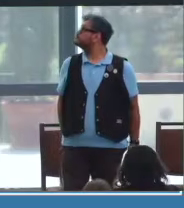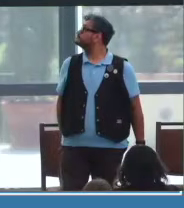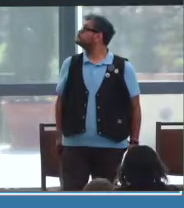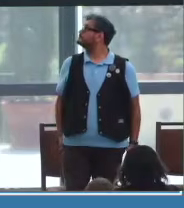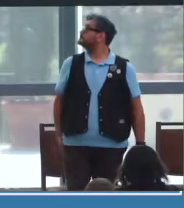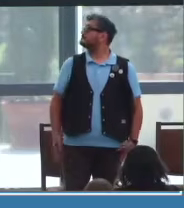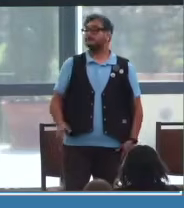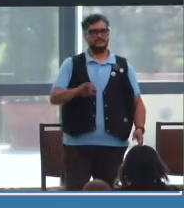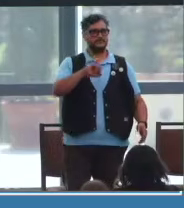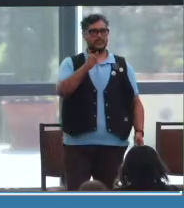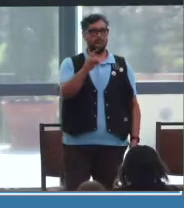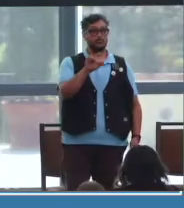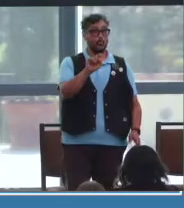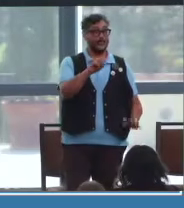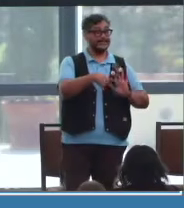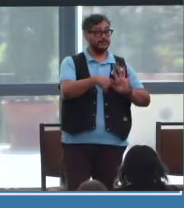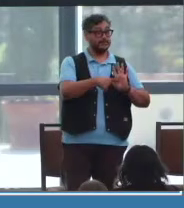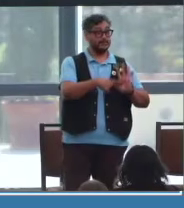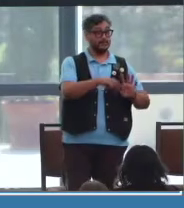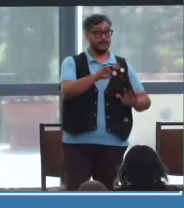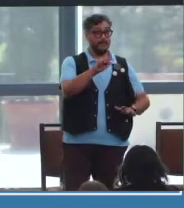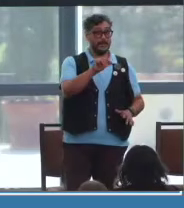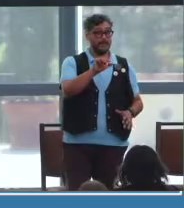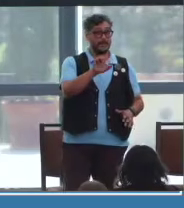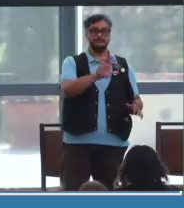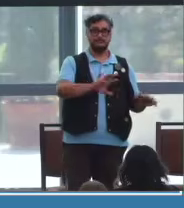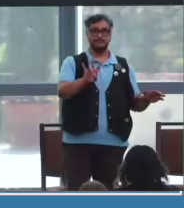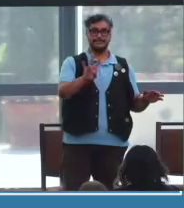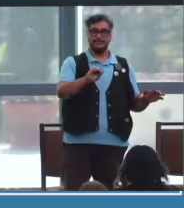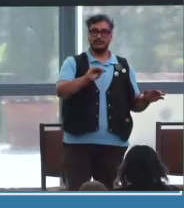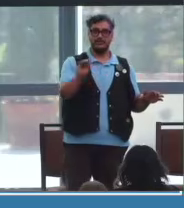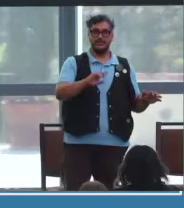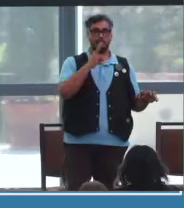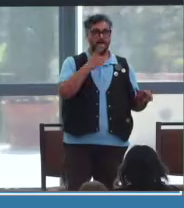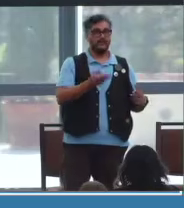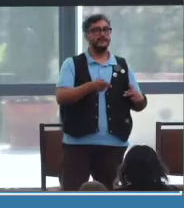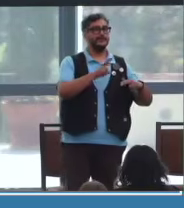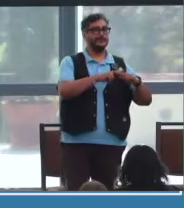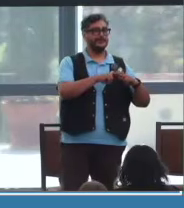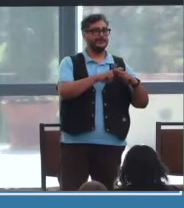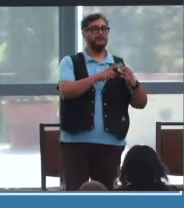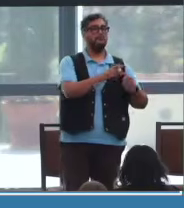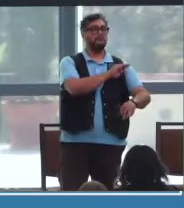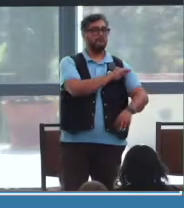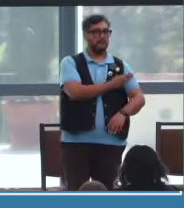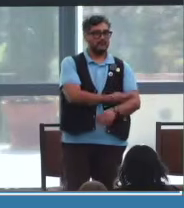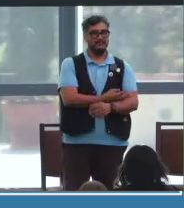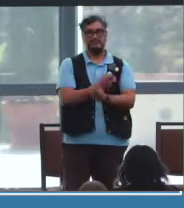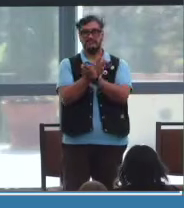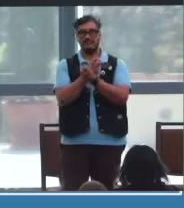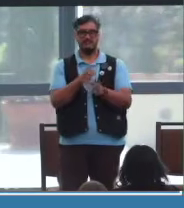Now, joint symptoms in menopause, up to 70% of women can have increased musculoskeletal joint pain and